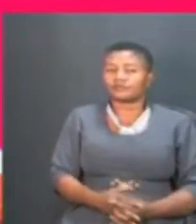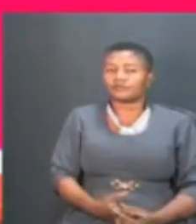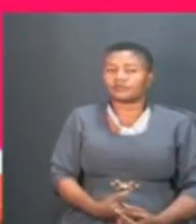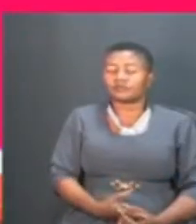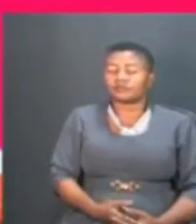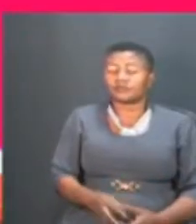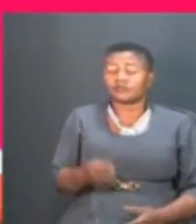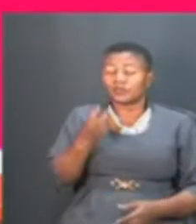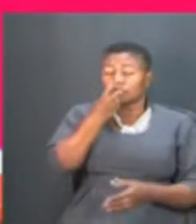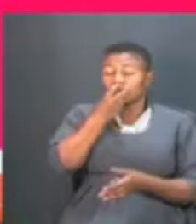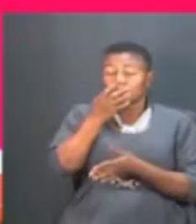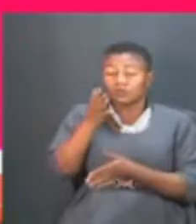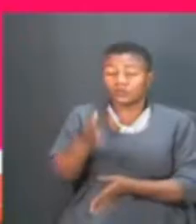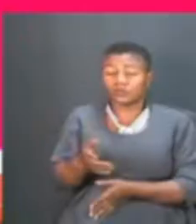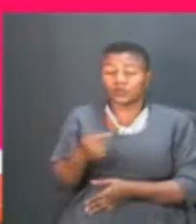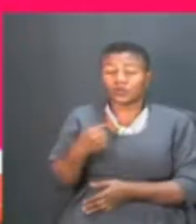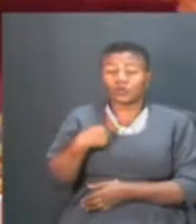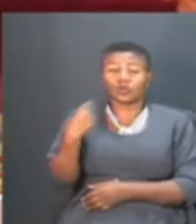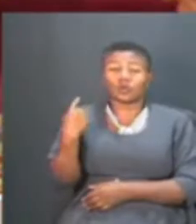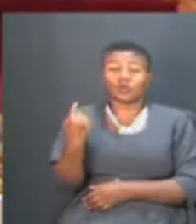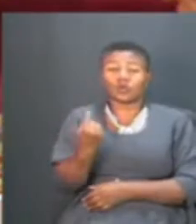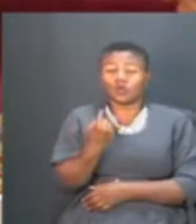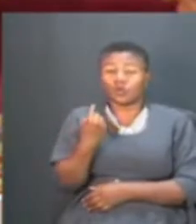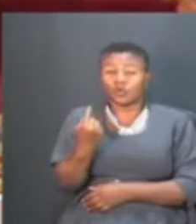Mr. Speaker, we regularly